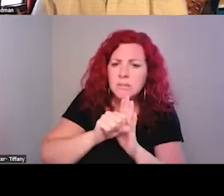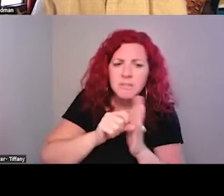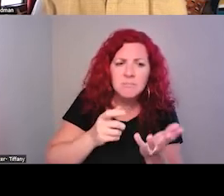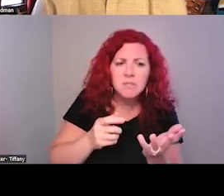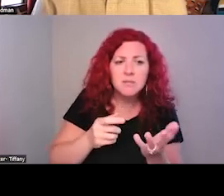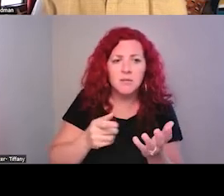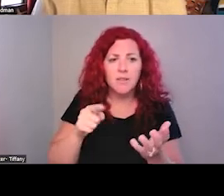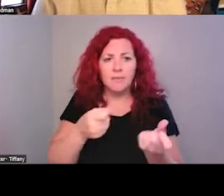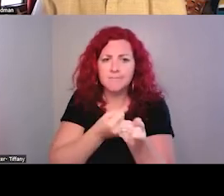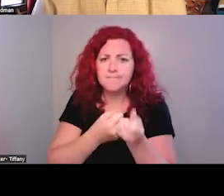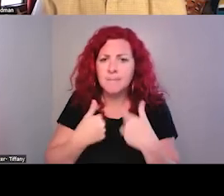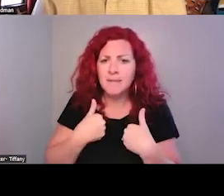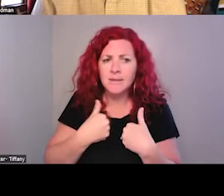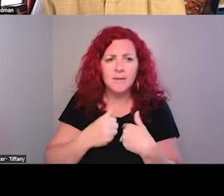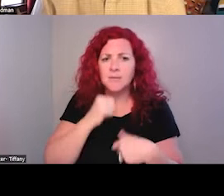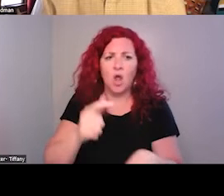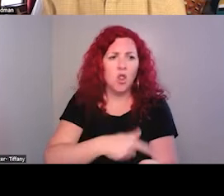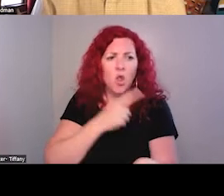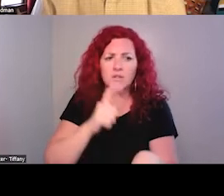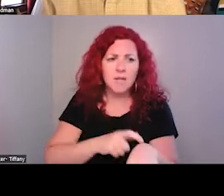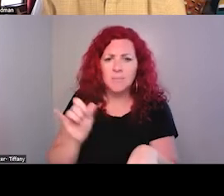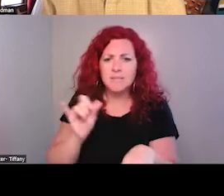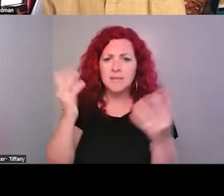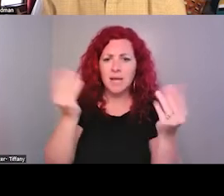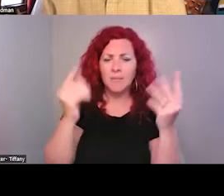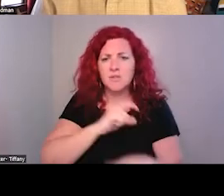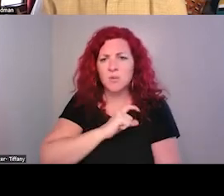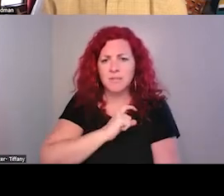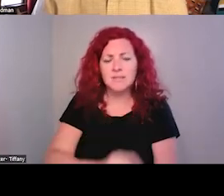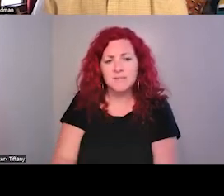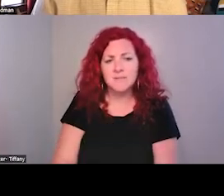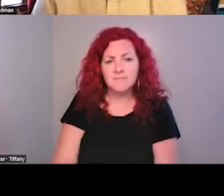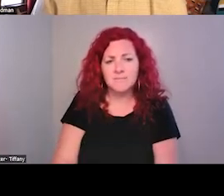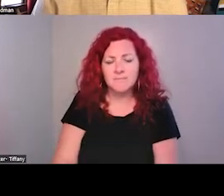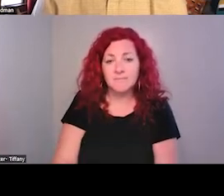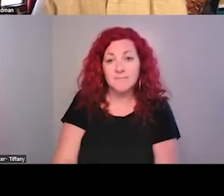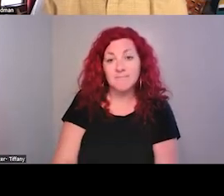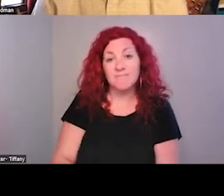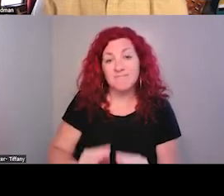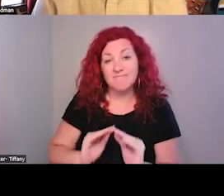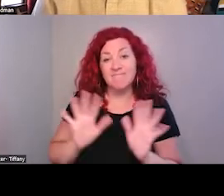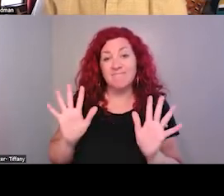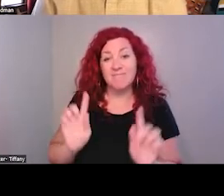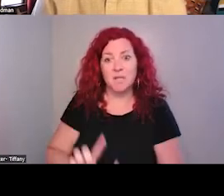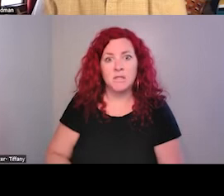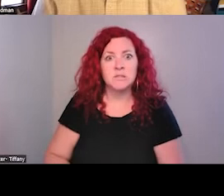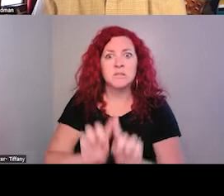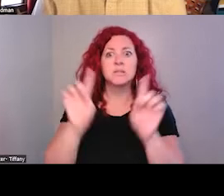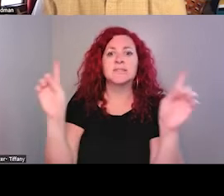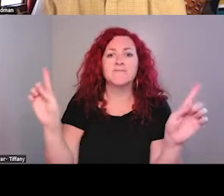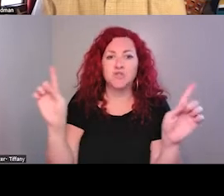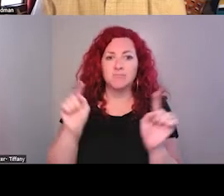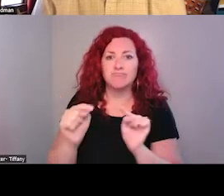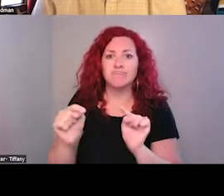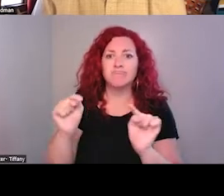were there. They didn't take that long like the ambulance did or the police did. So clearly, a very different experience of